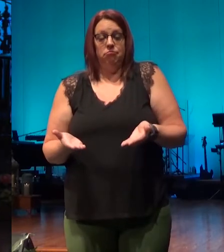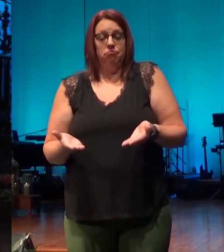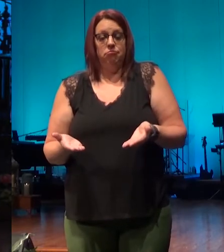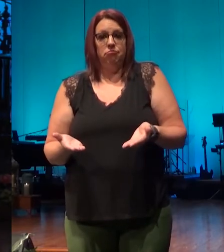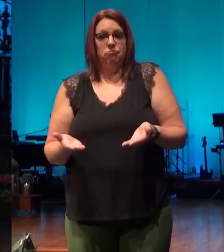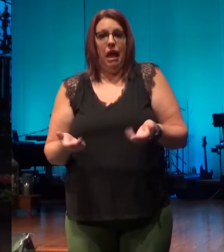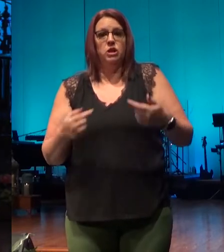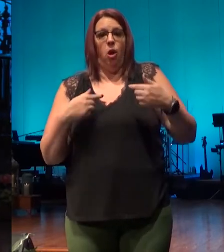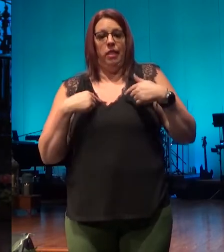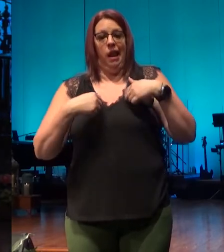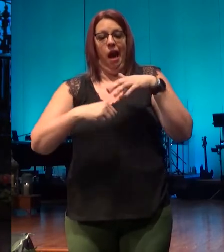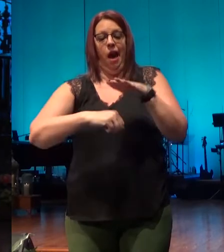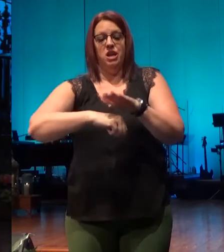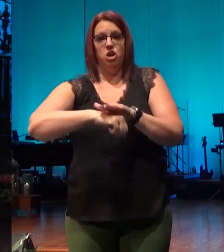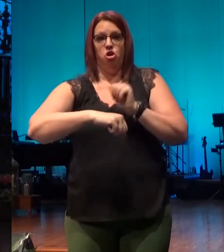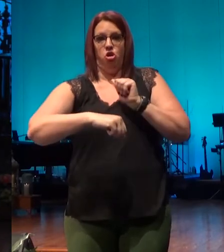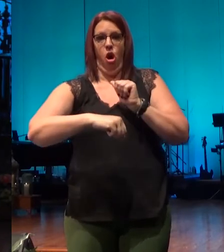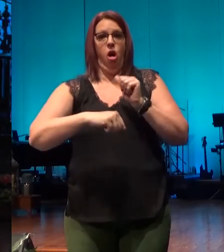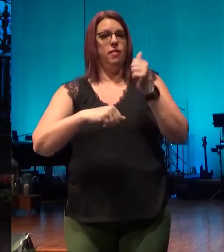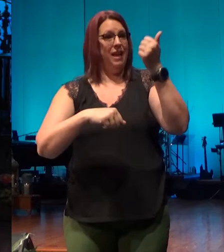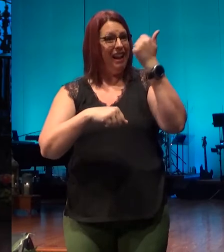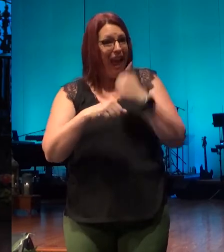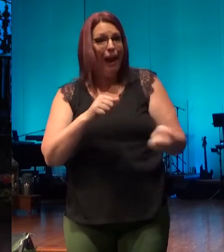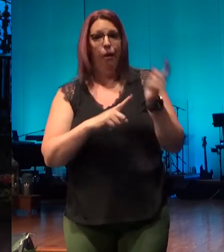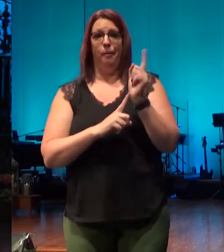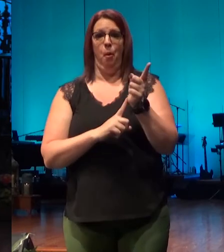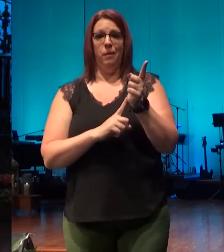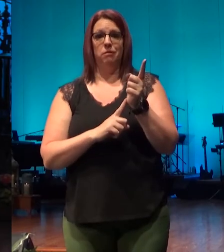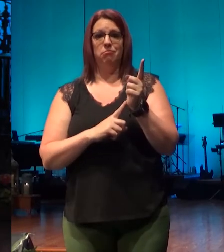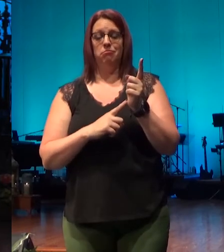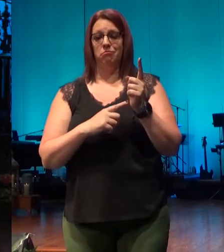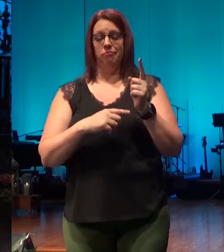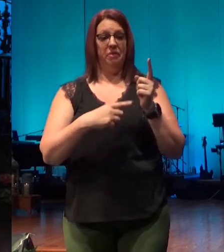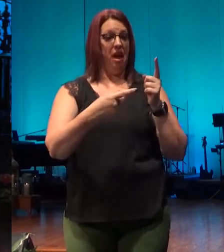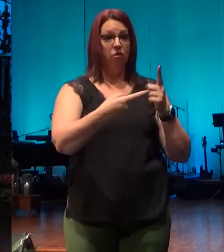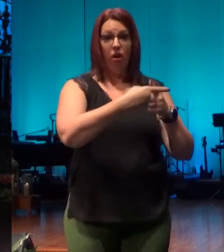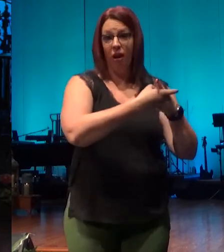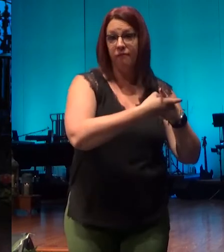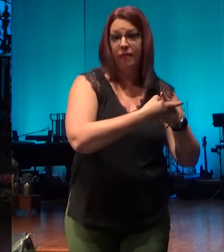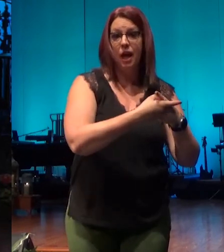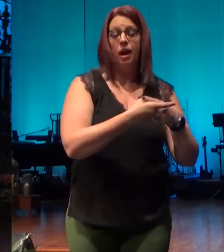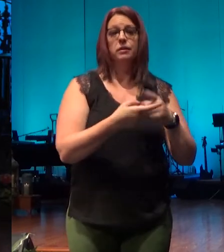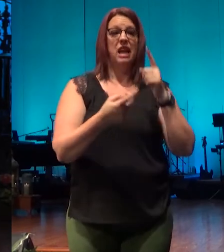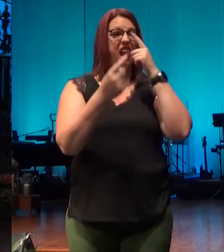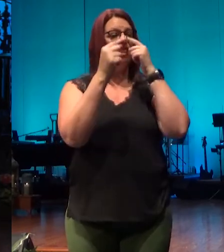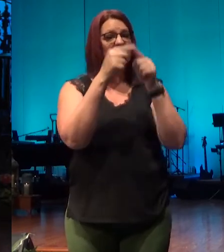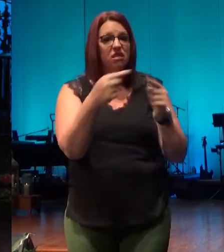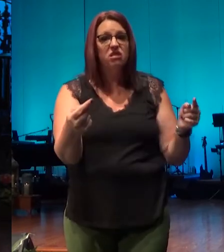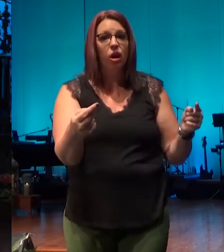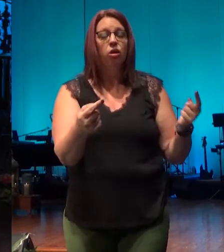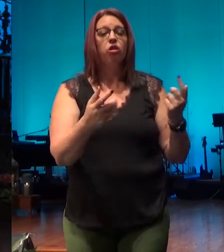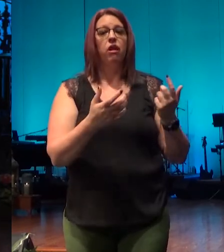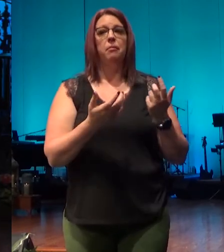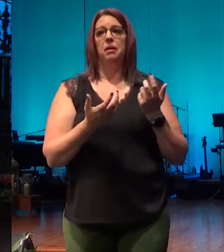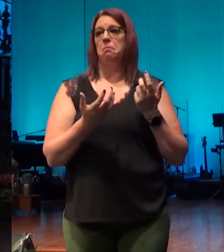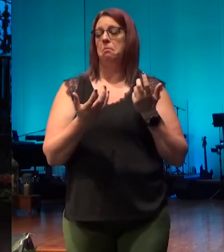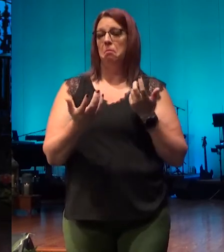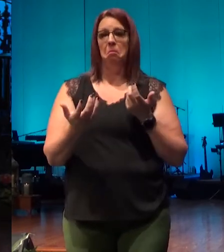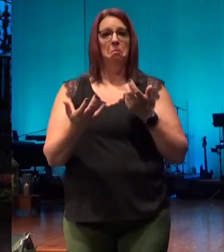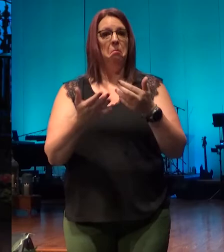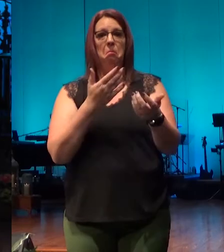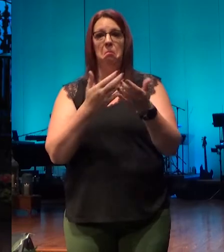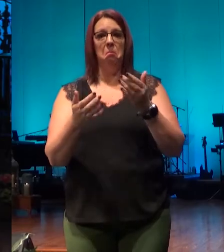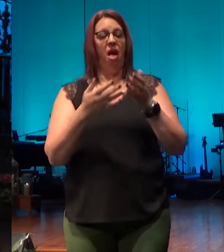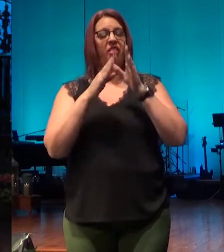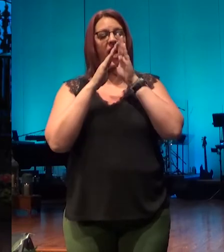can call upon at any moment, even in conflict, even in disagreement. It's a silence